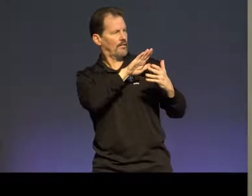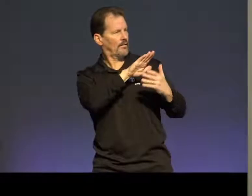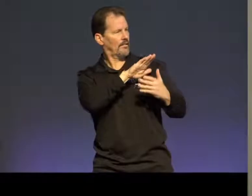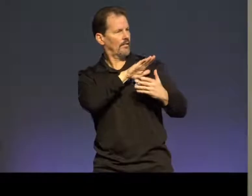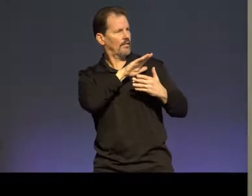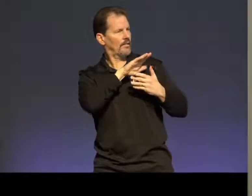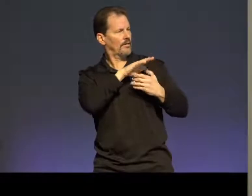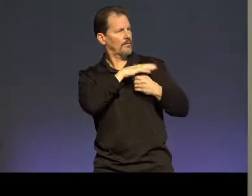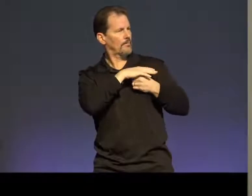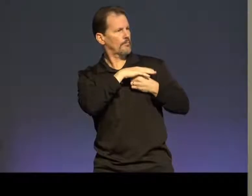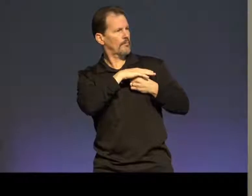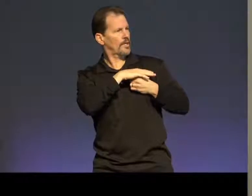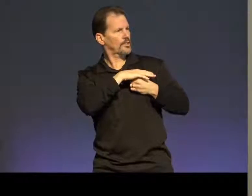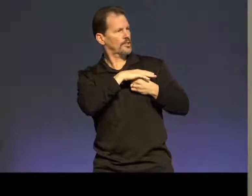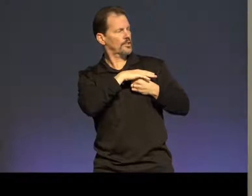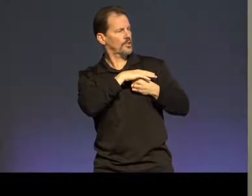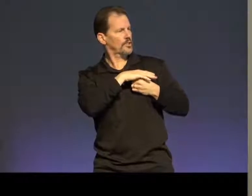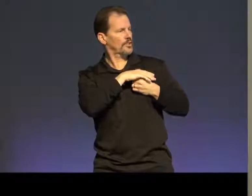we don't stop to even seek God.